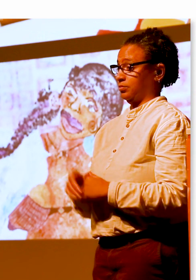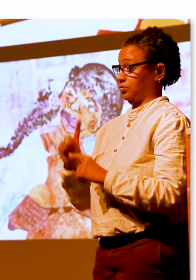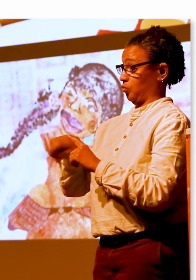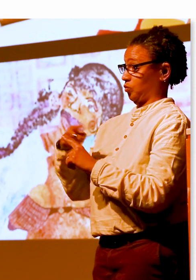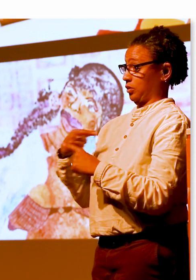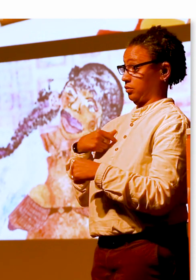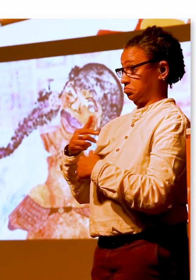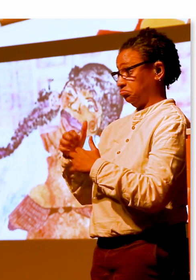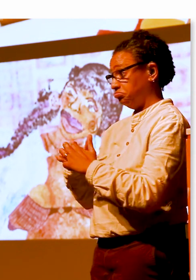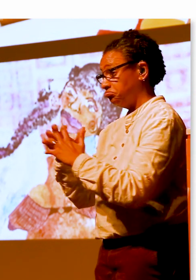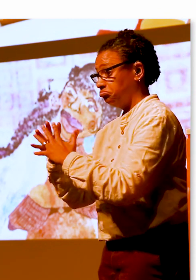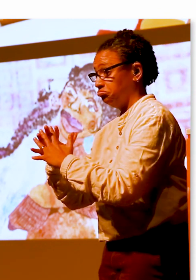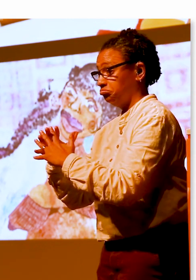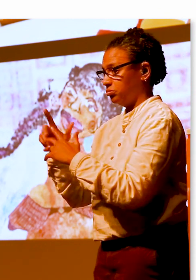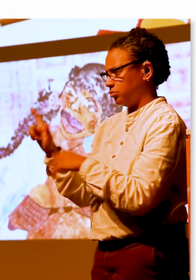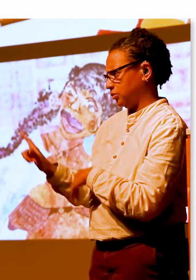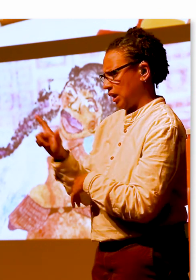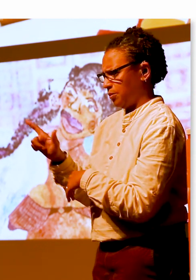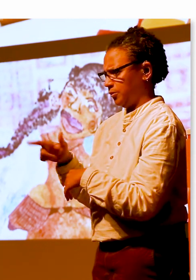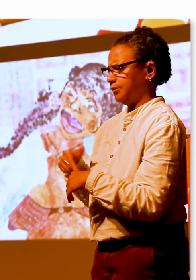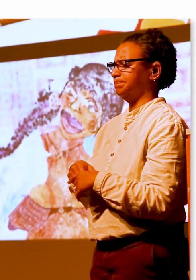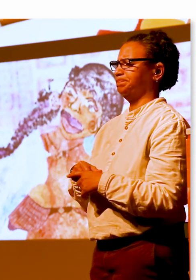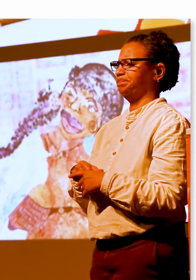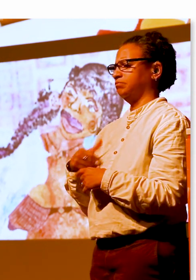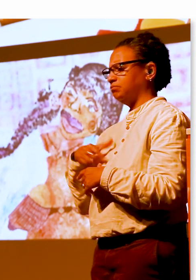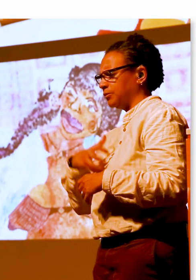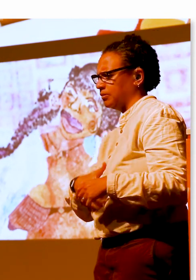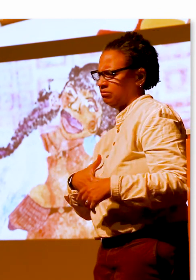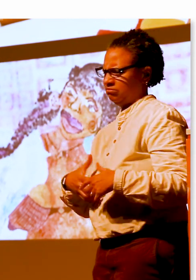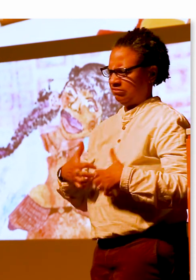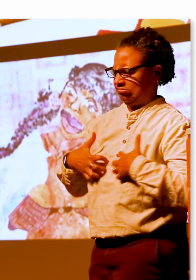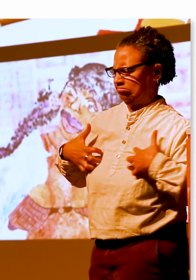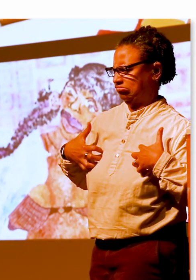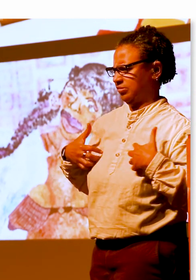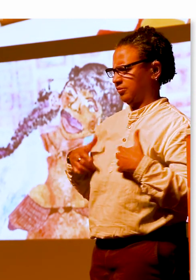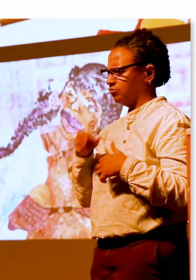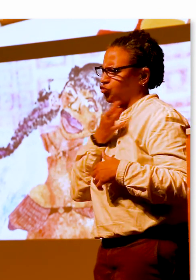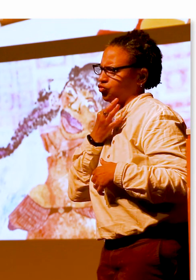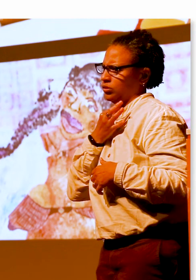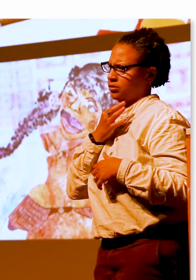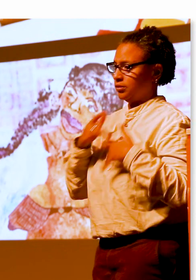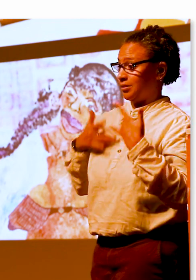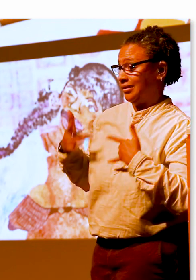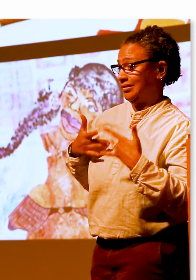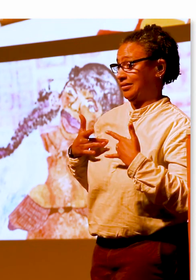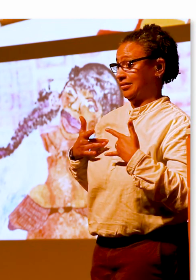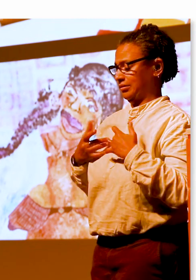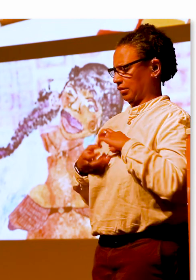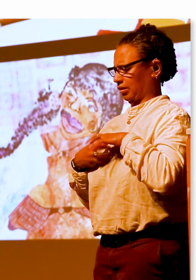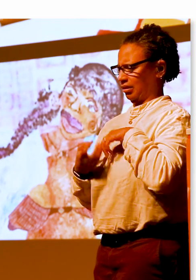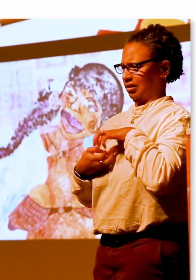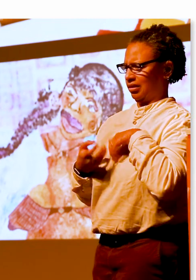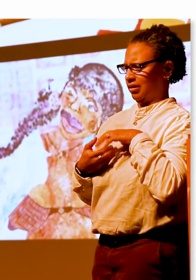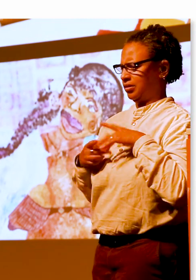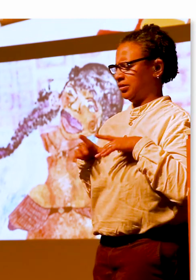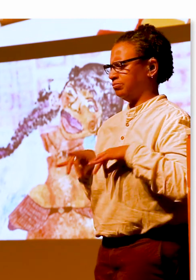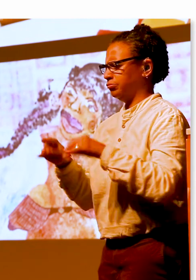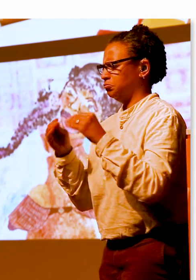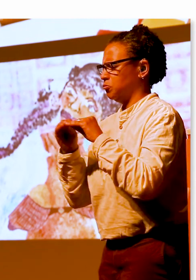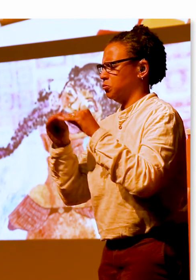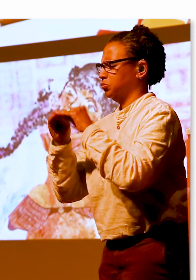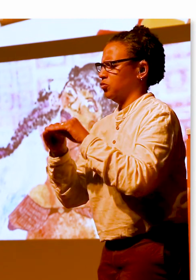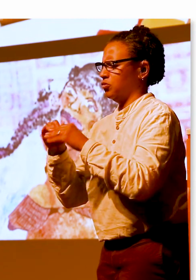right? I was angsty, I was really, really curious and really excited about learning more. And